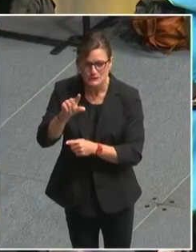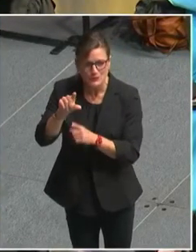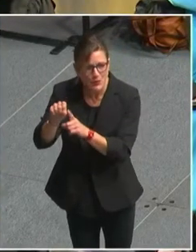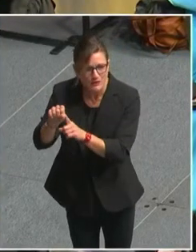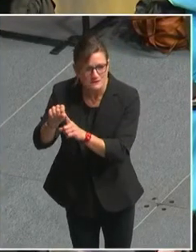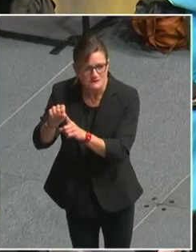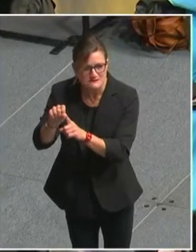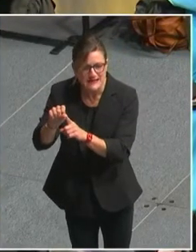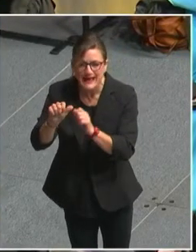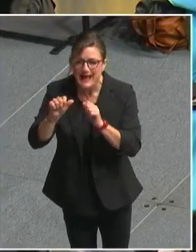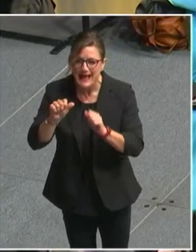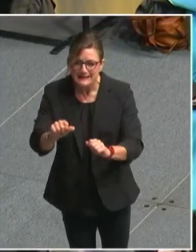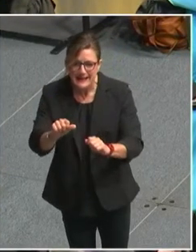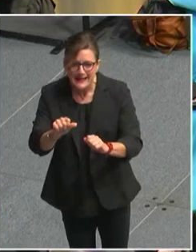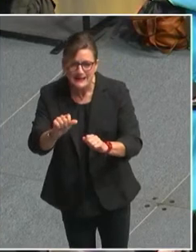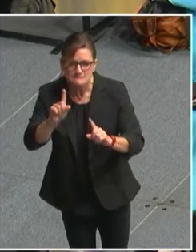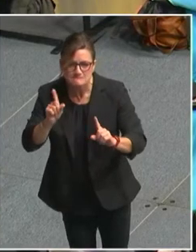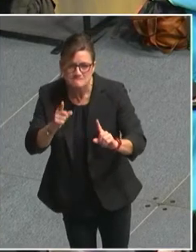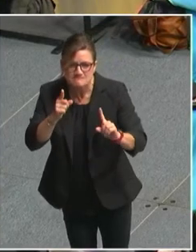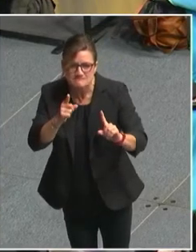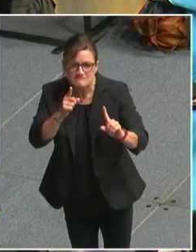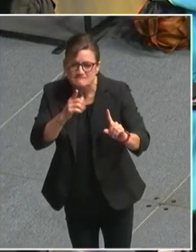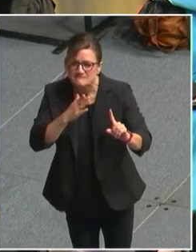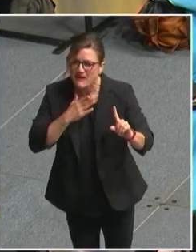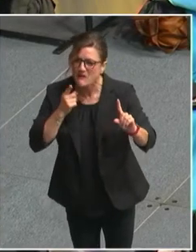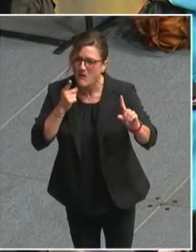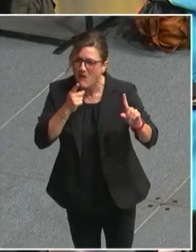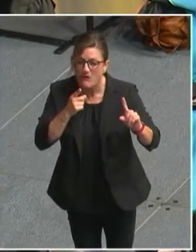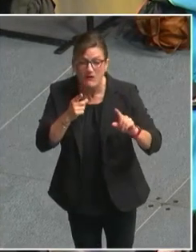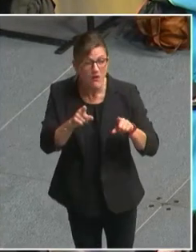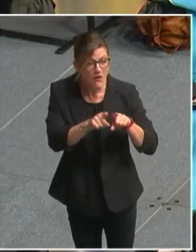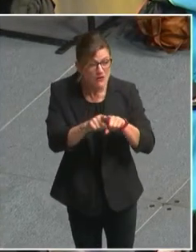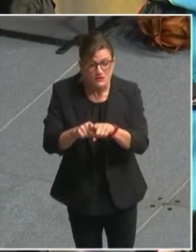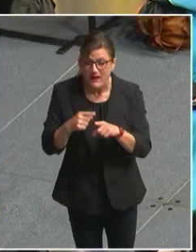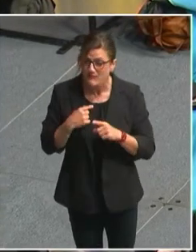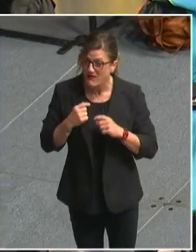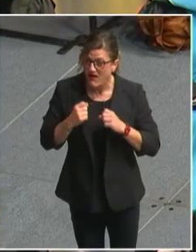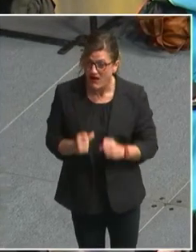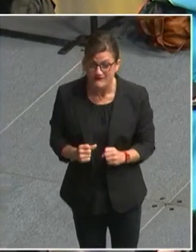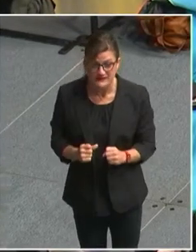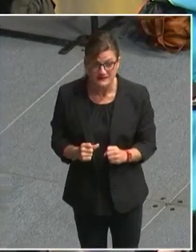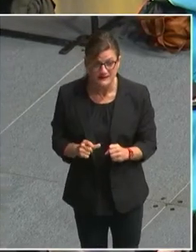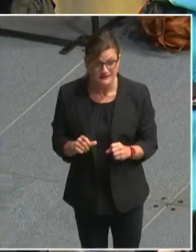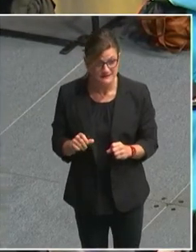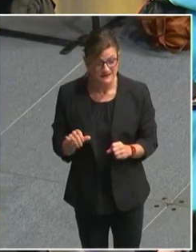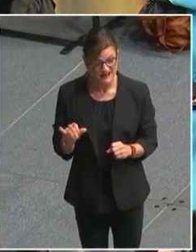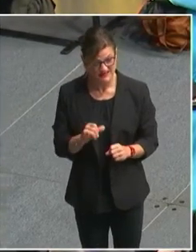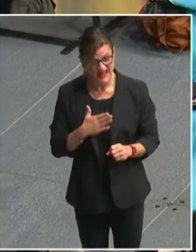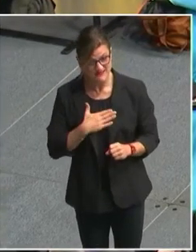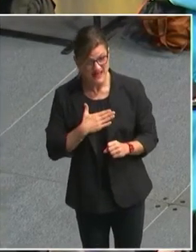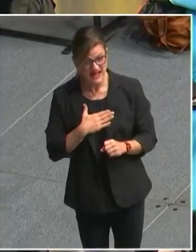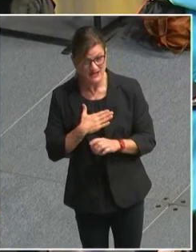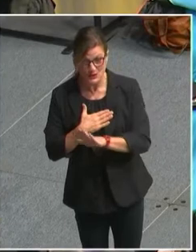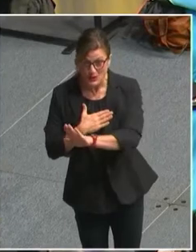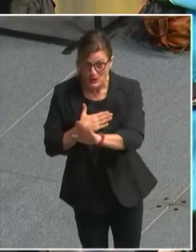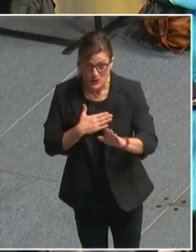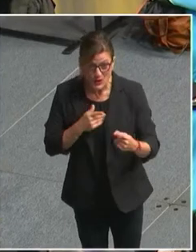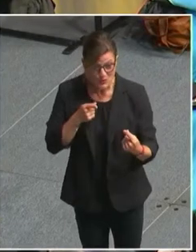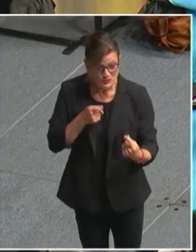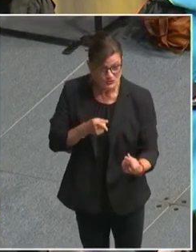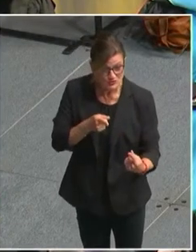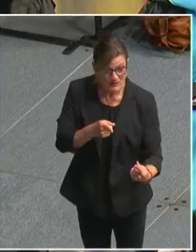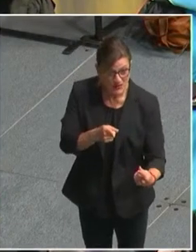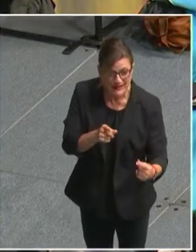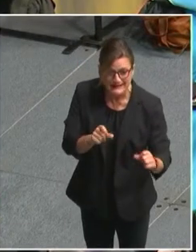my academic goals. I am also confident that just like mine, your struggle can make